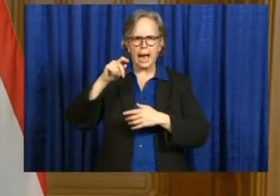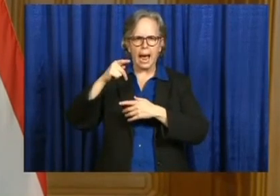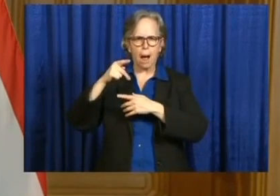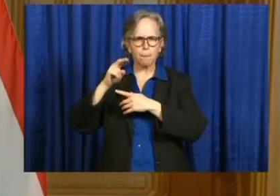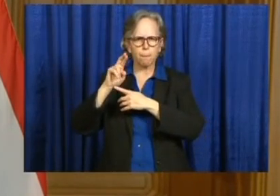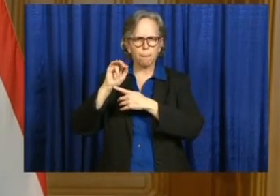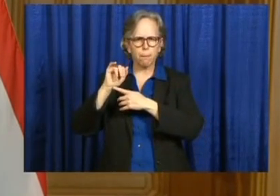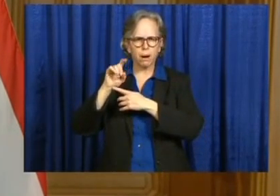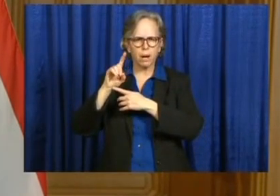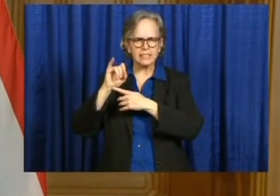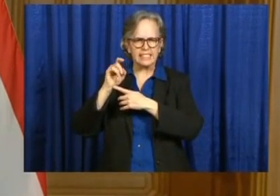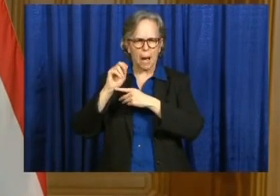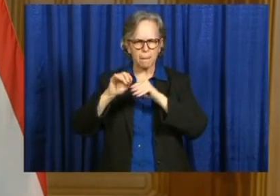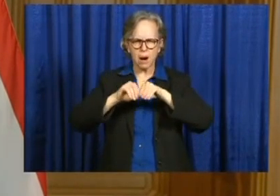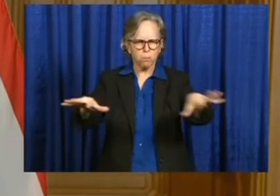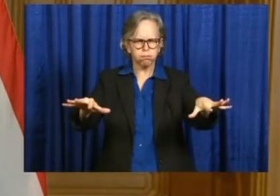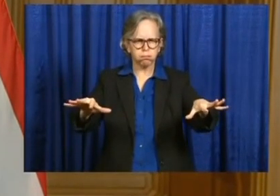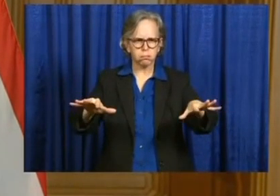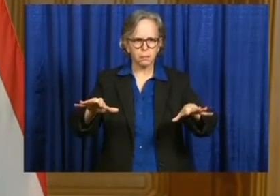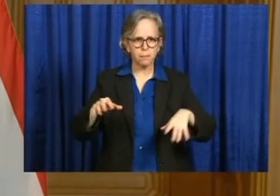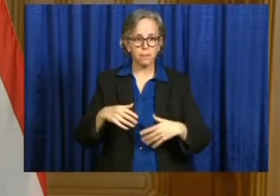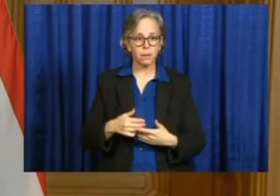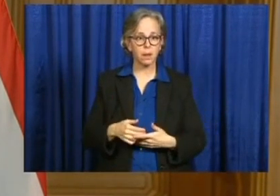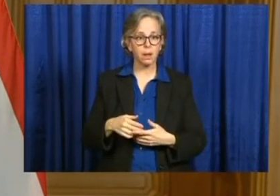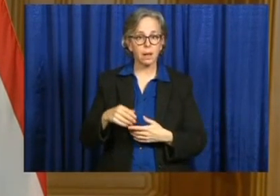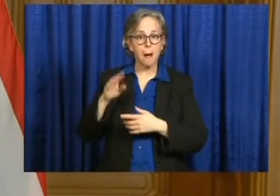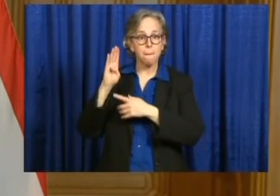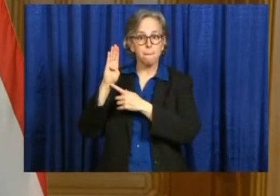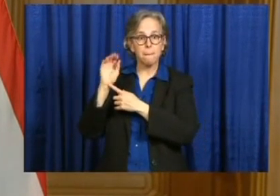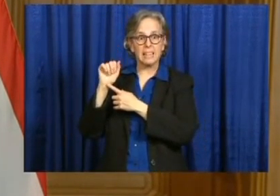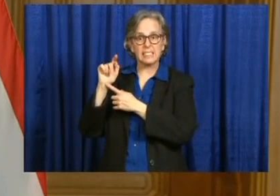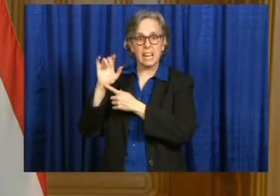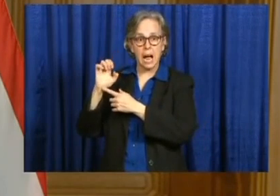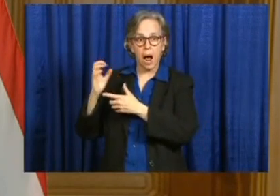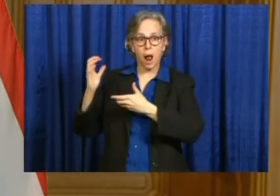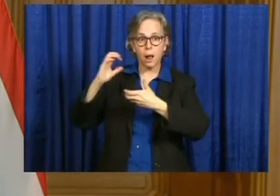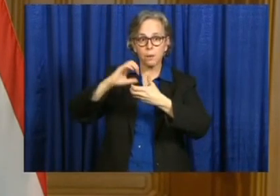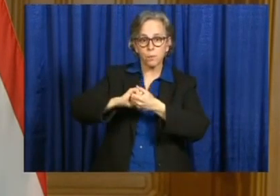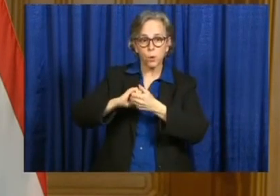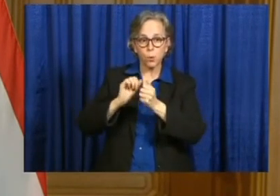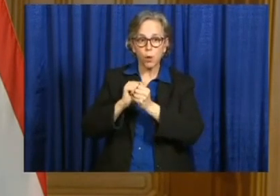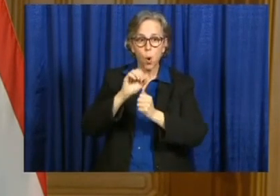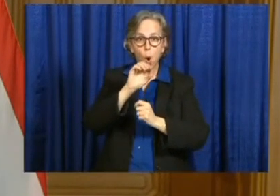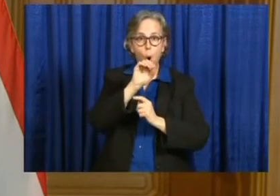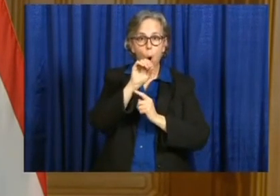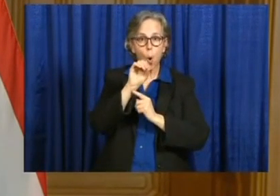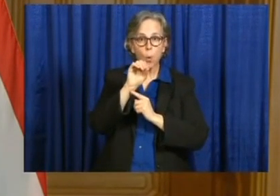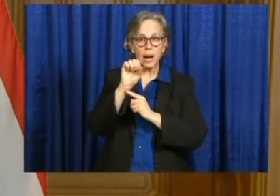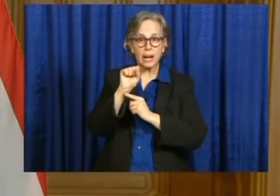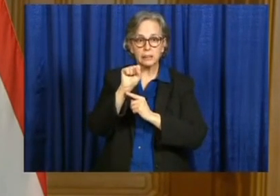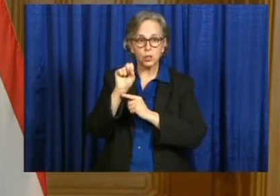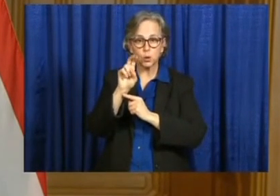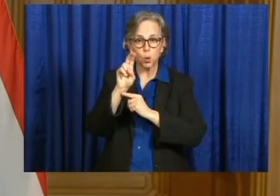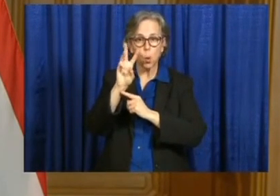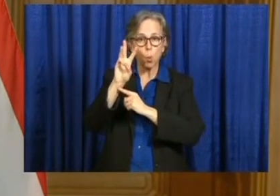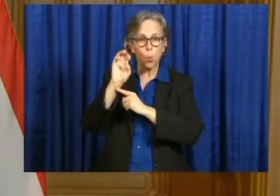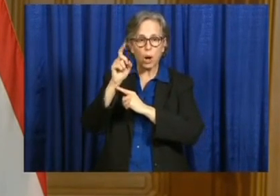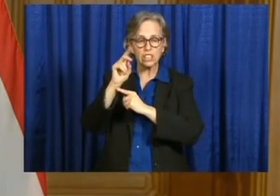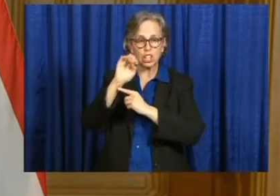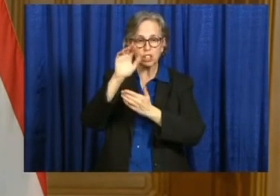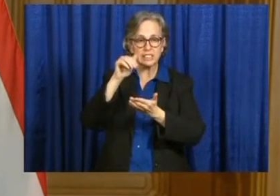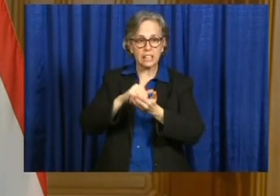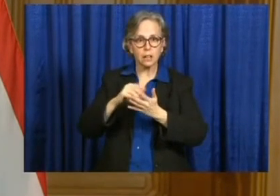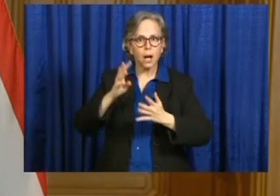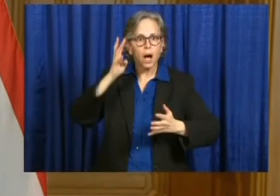University Wexner Medical Center and have jointly developed a new rapid sensitive diagnostic COVID-19 test.